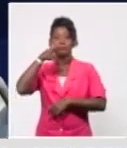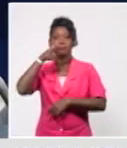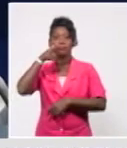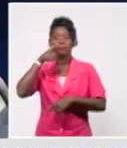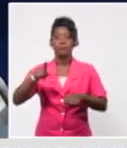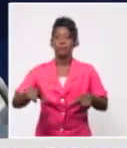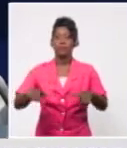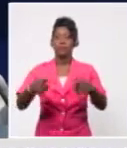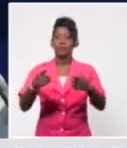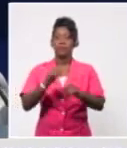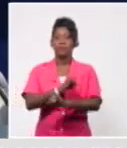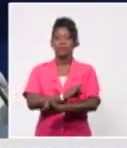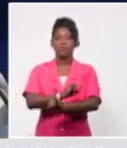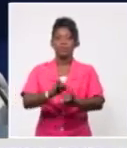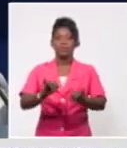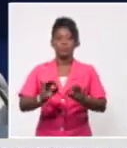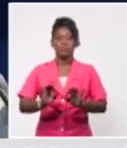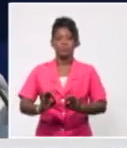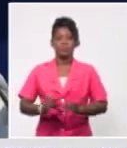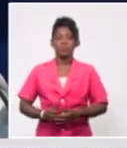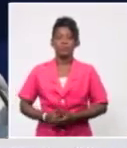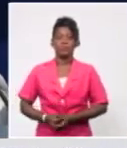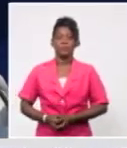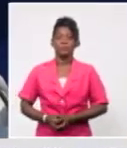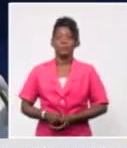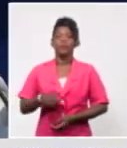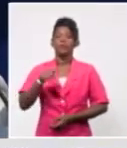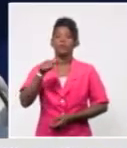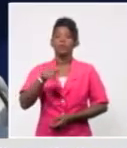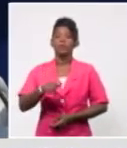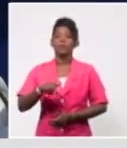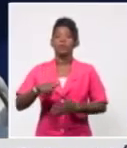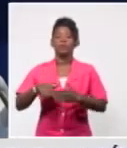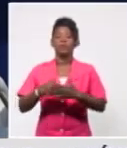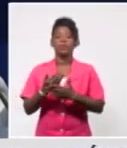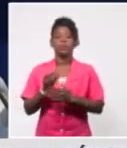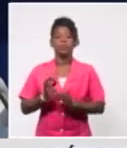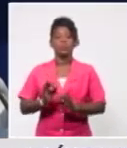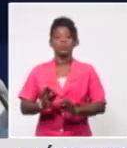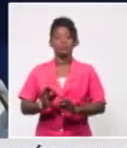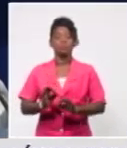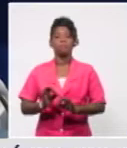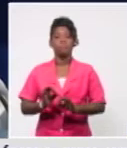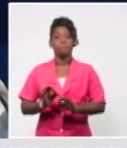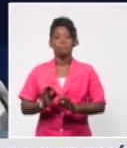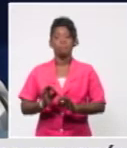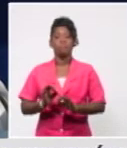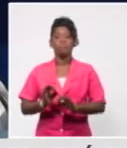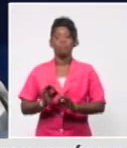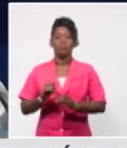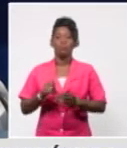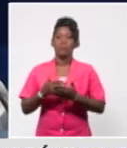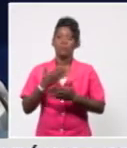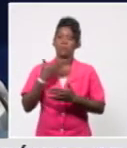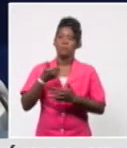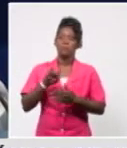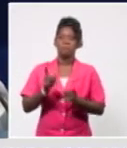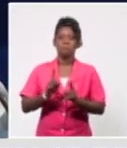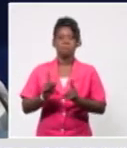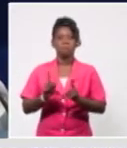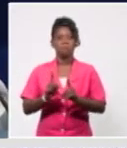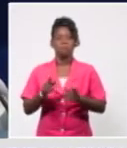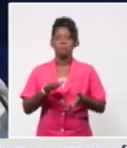Today is a bad day, with negative results. We start today's briefing by offering